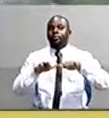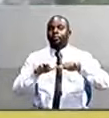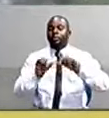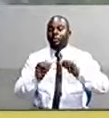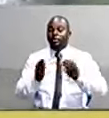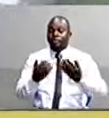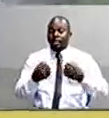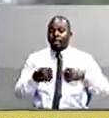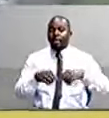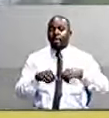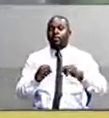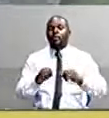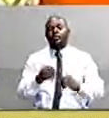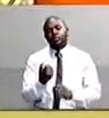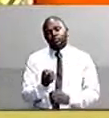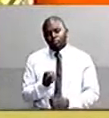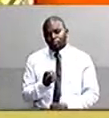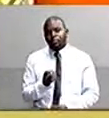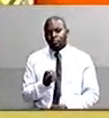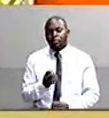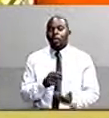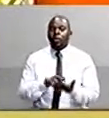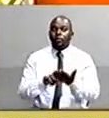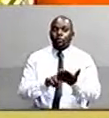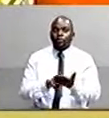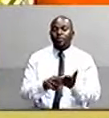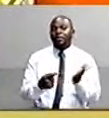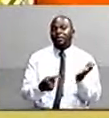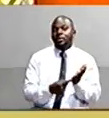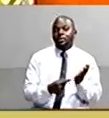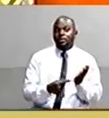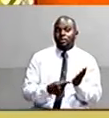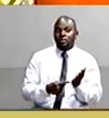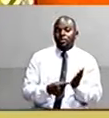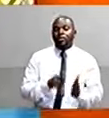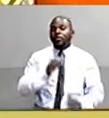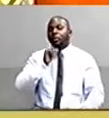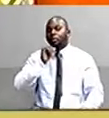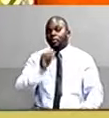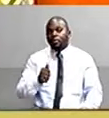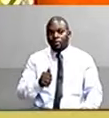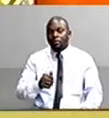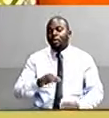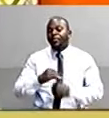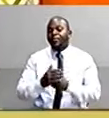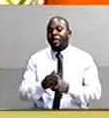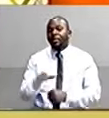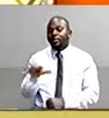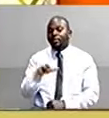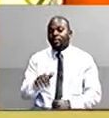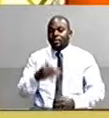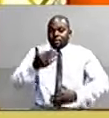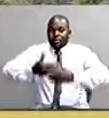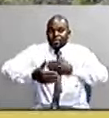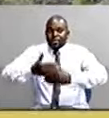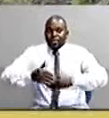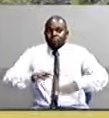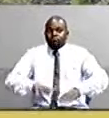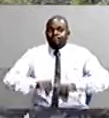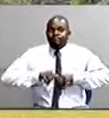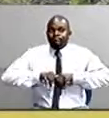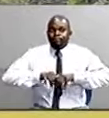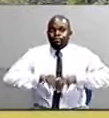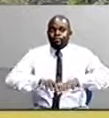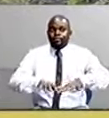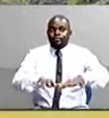able to at least use the techniques which don't make the areas surroundings flood. An